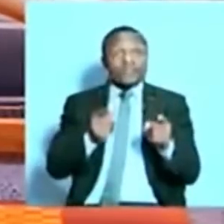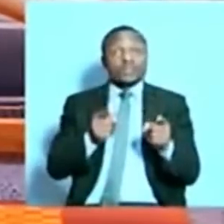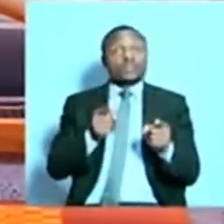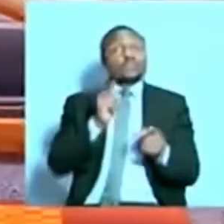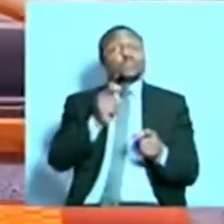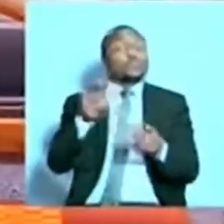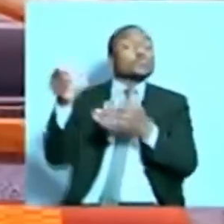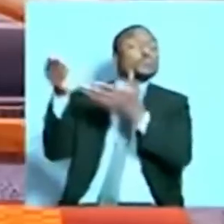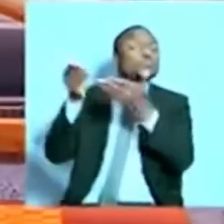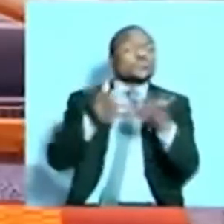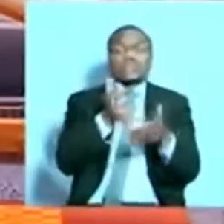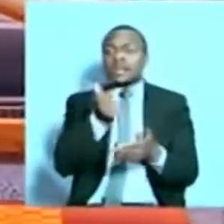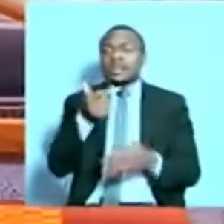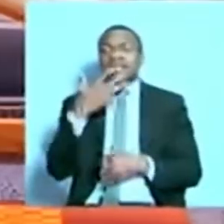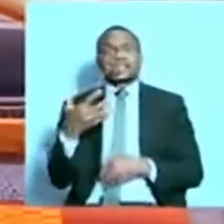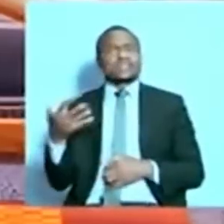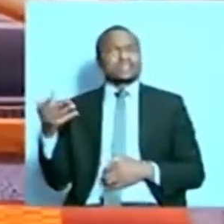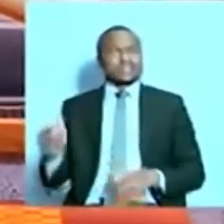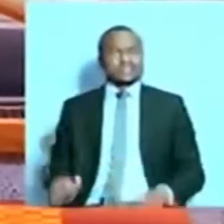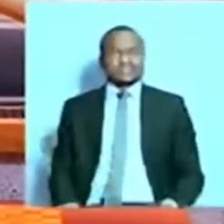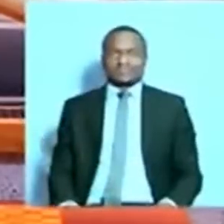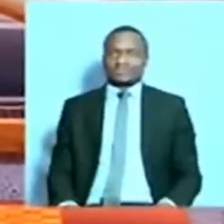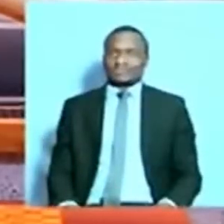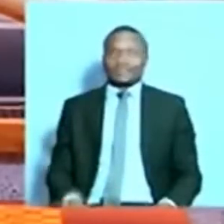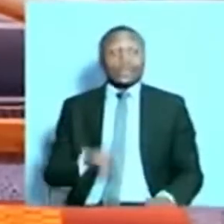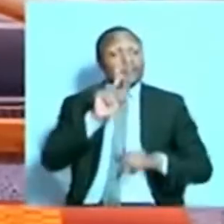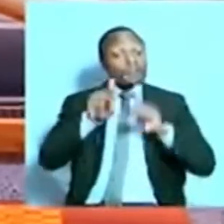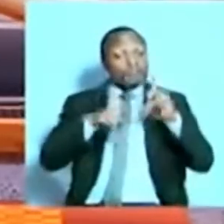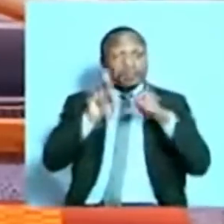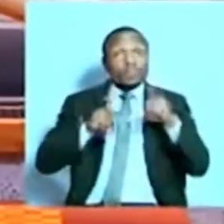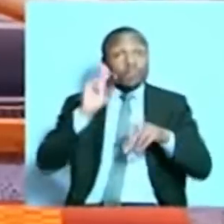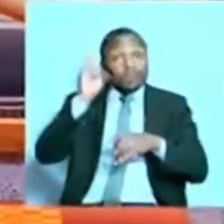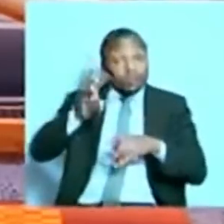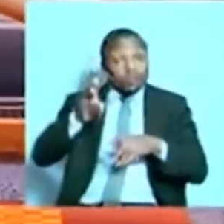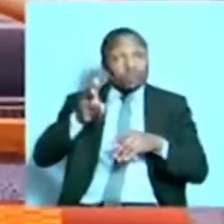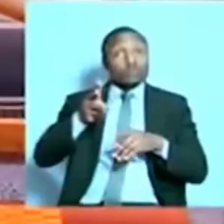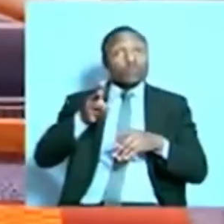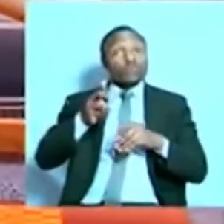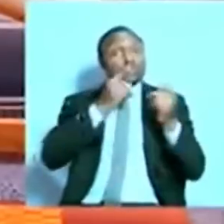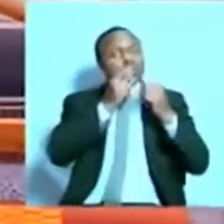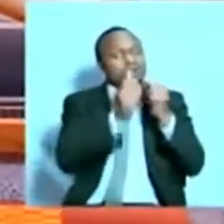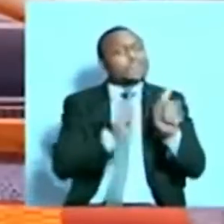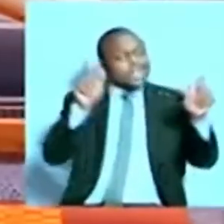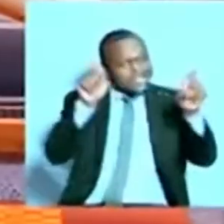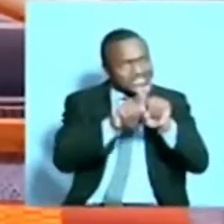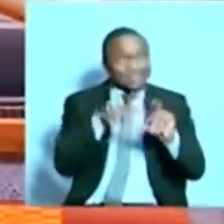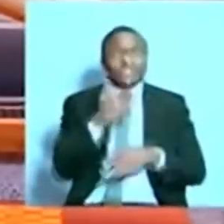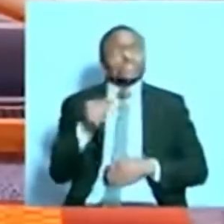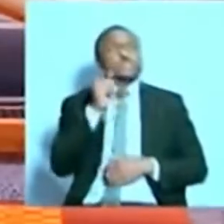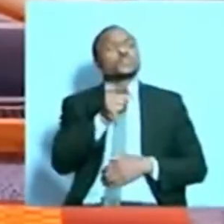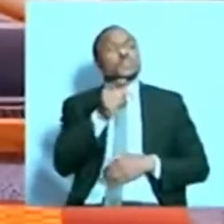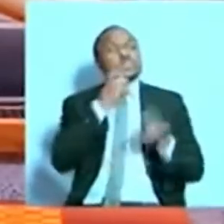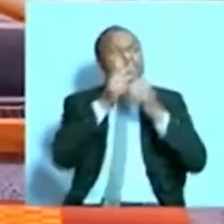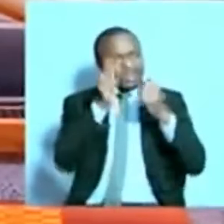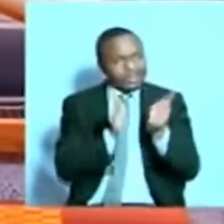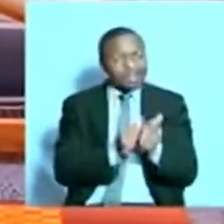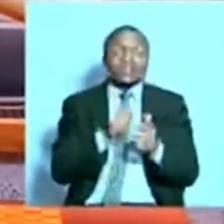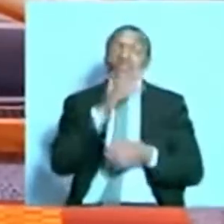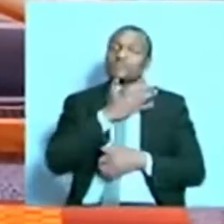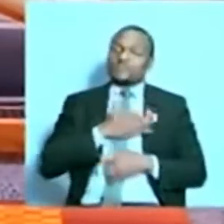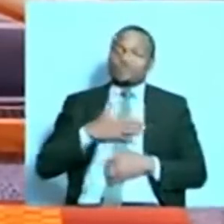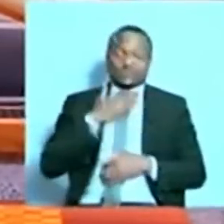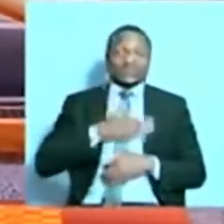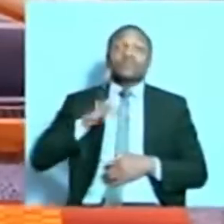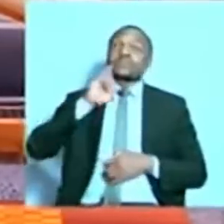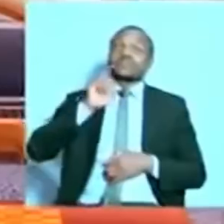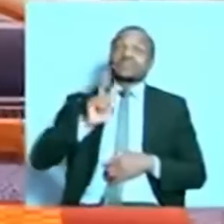try to bring in other things, people are going to refer to those things that we are bringing out. So please